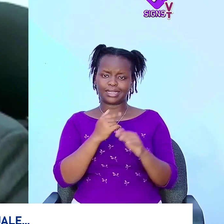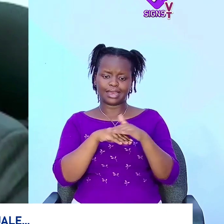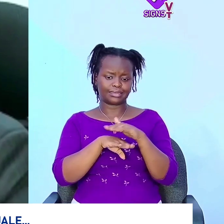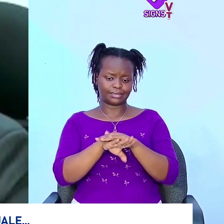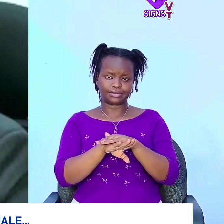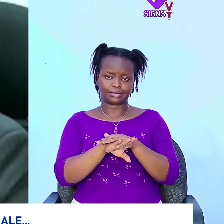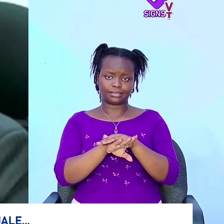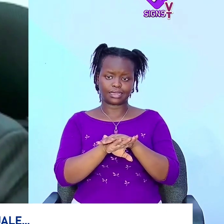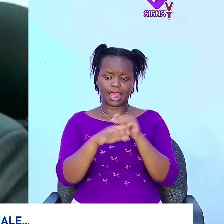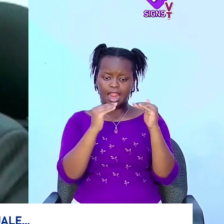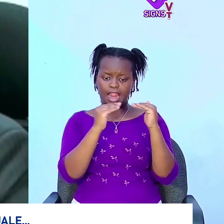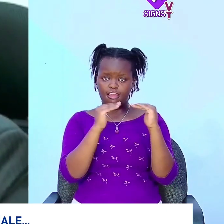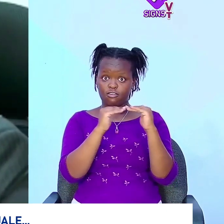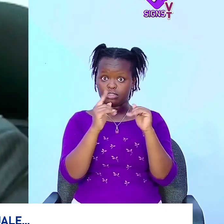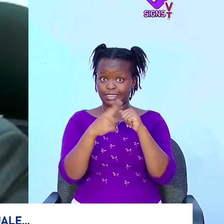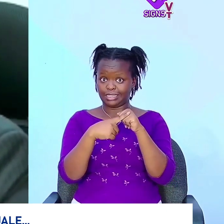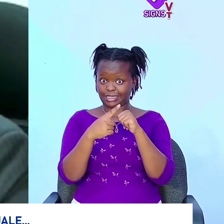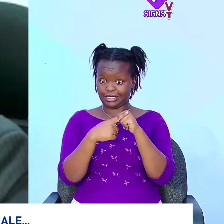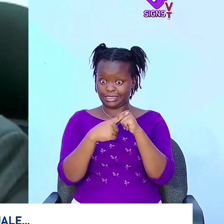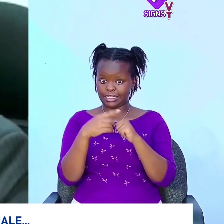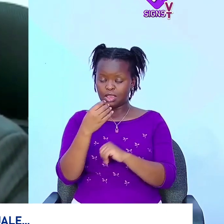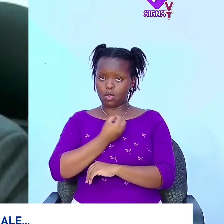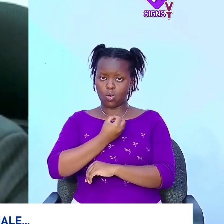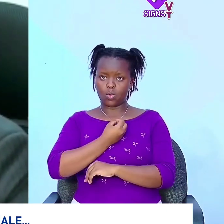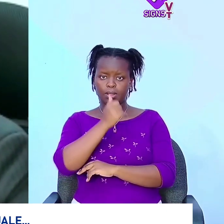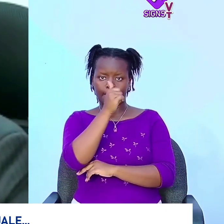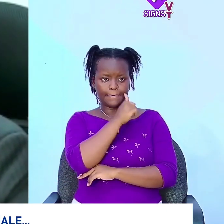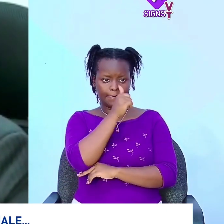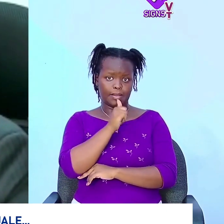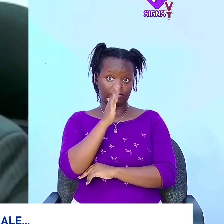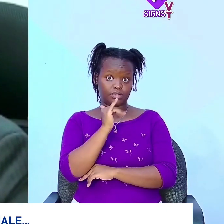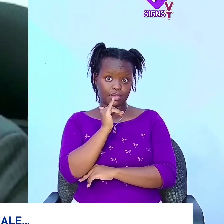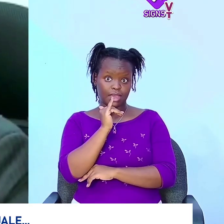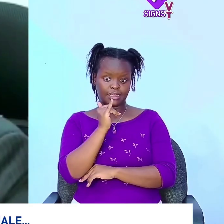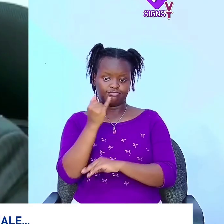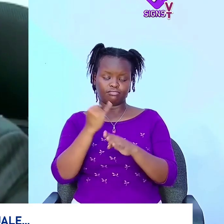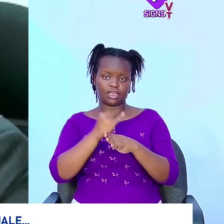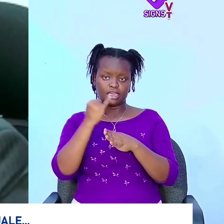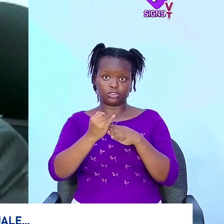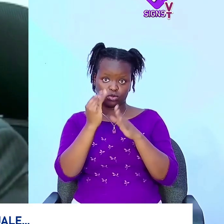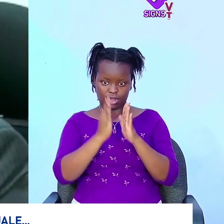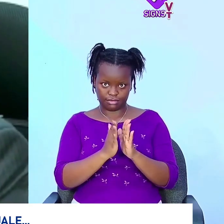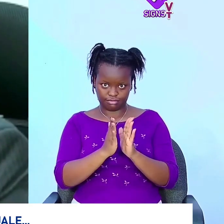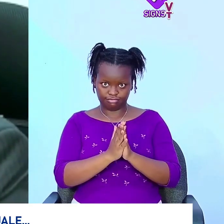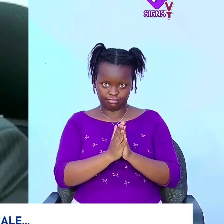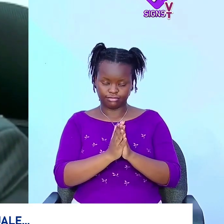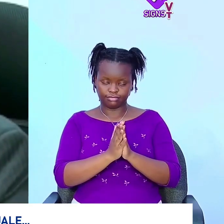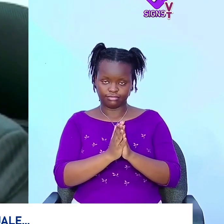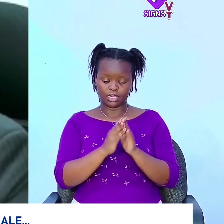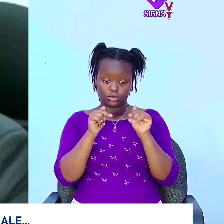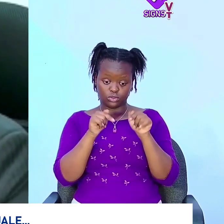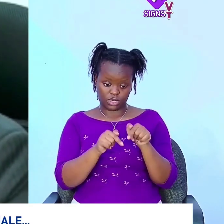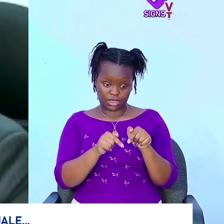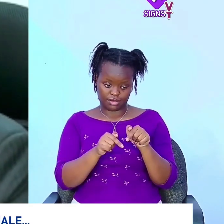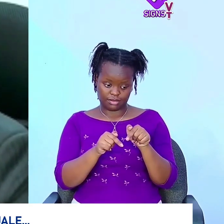level 6, which is private, owned by the insurer. Today, our teachers are accessing